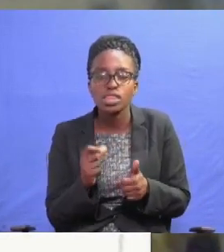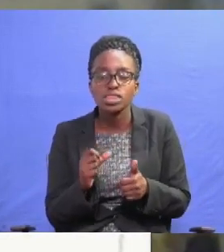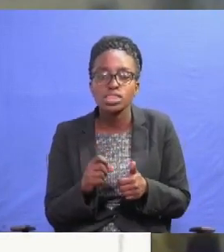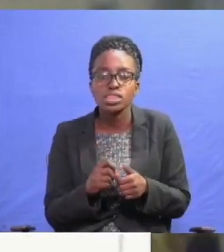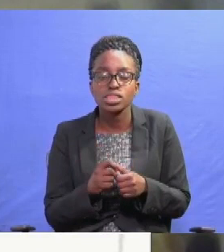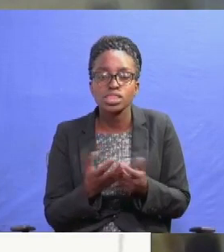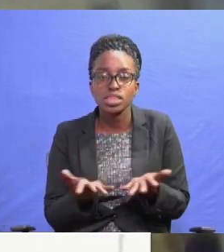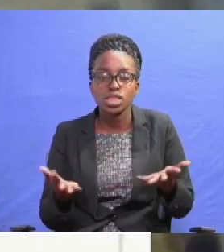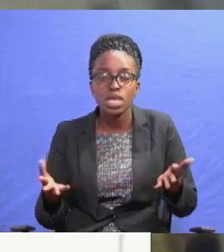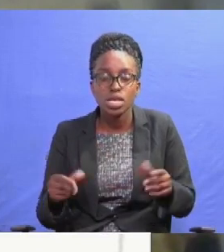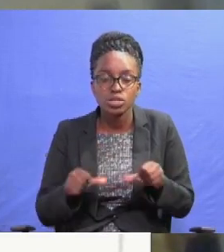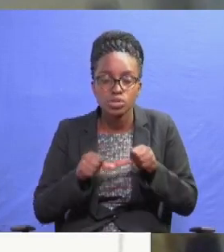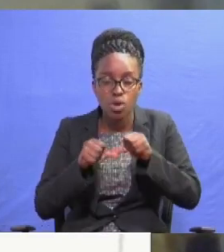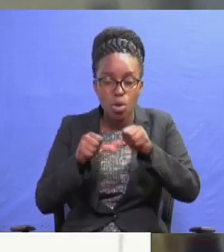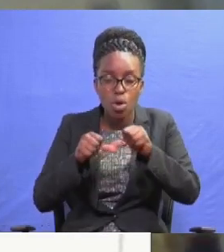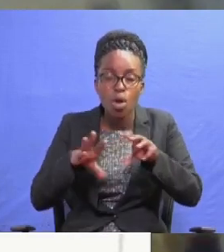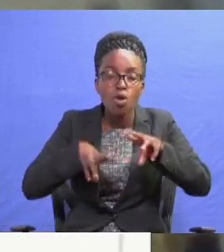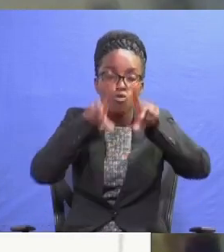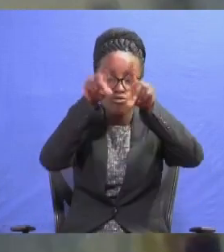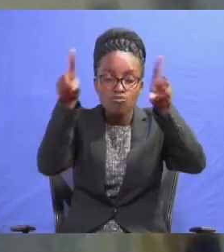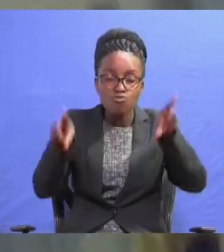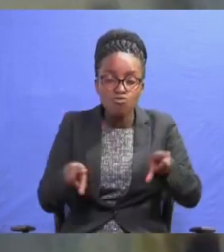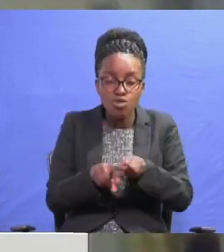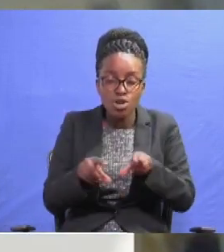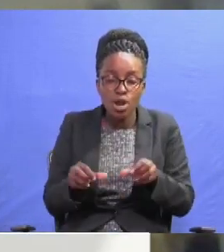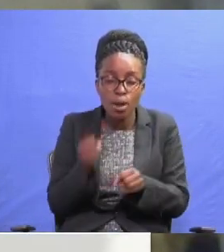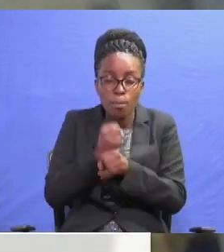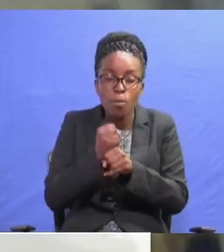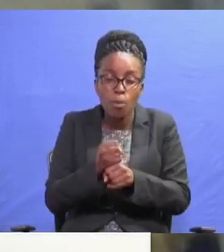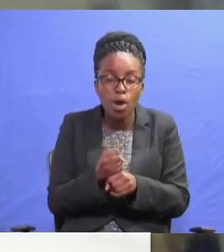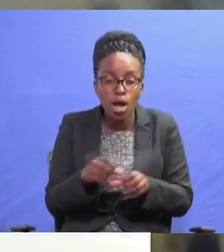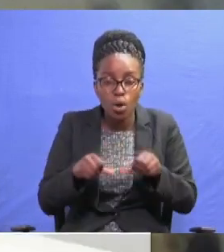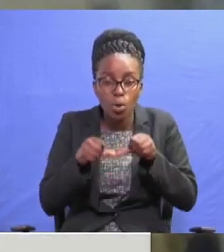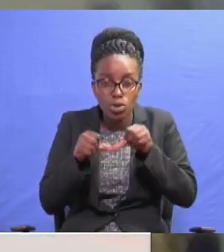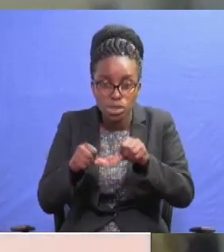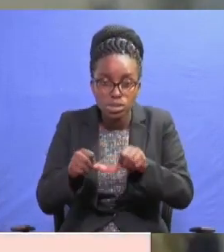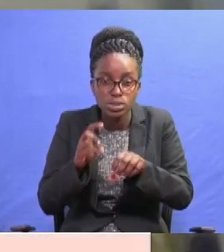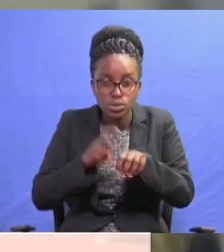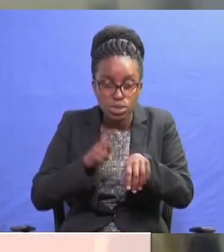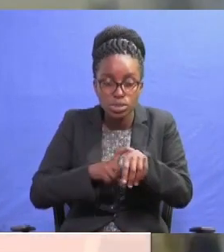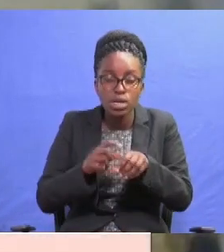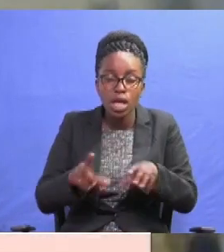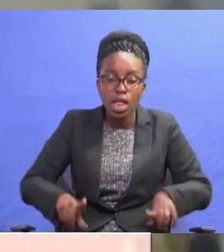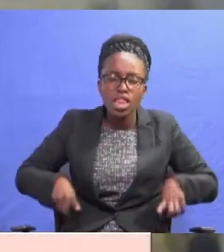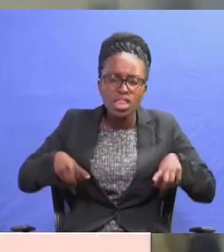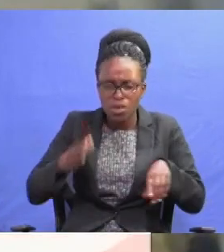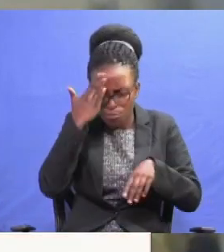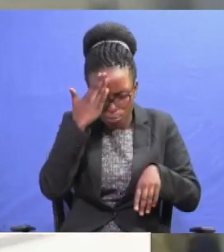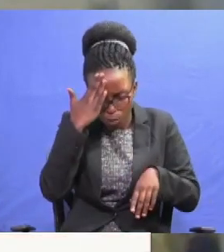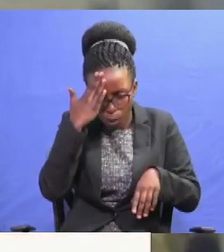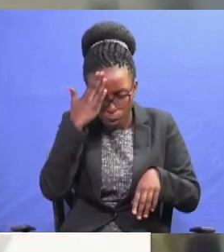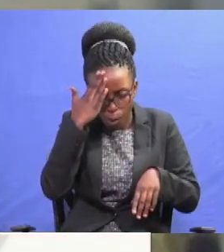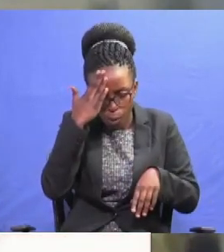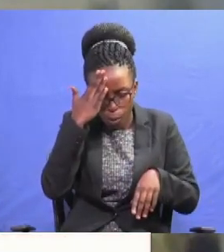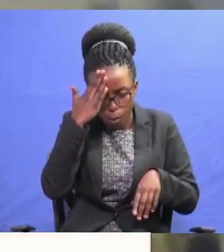that the Sendai framework has spelled out is that we need to know where we are living, And to know where we are living, we need to have a